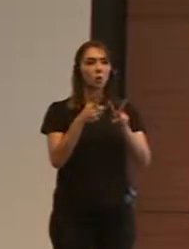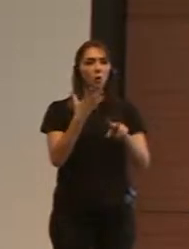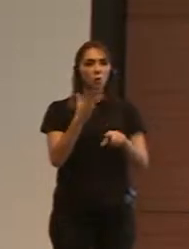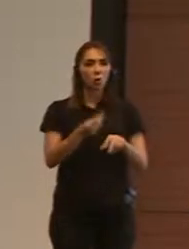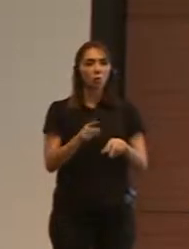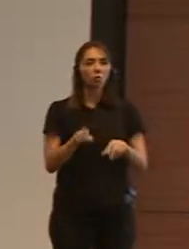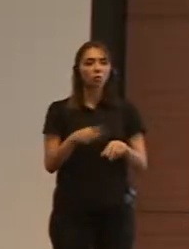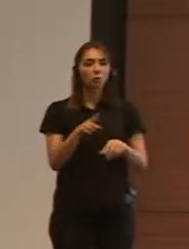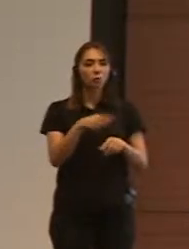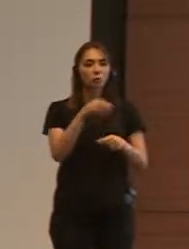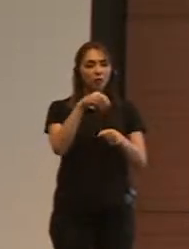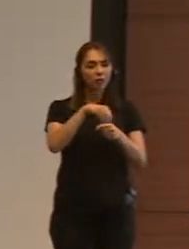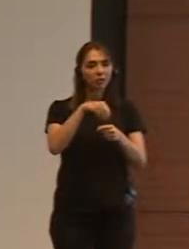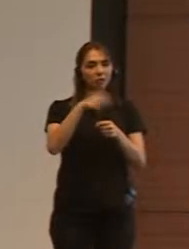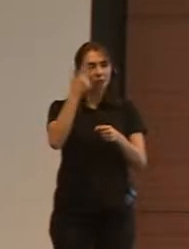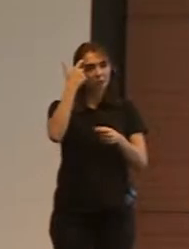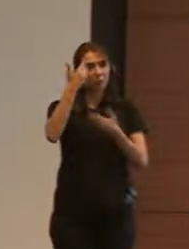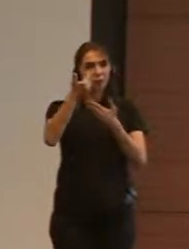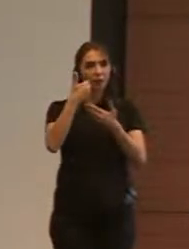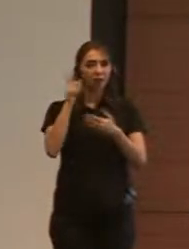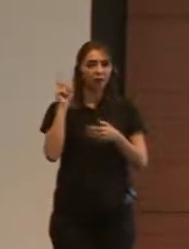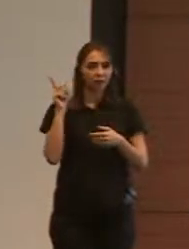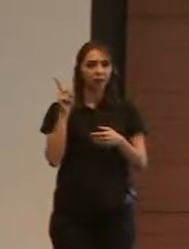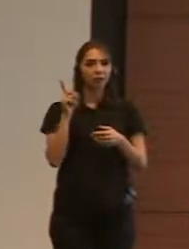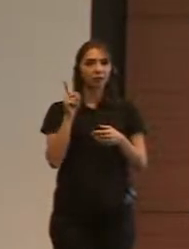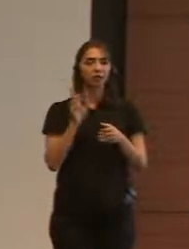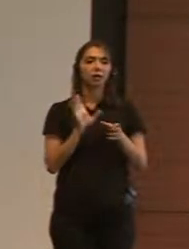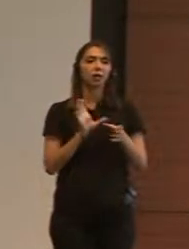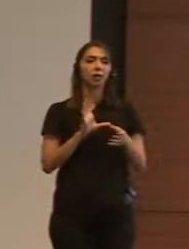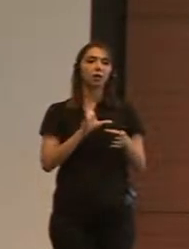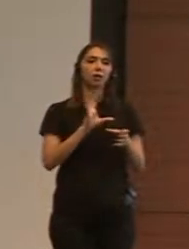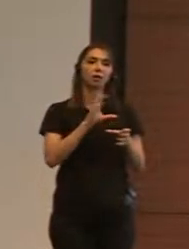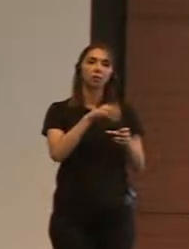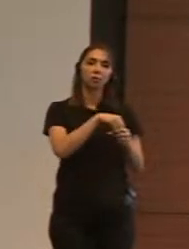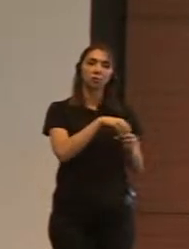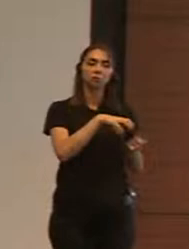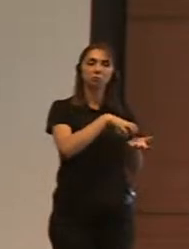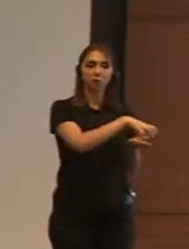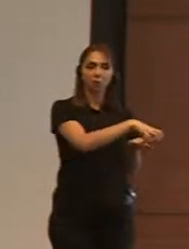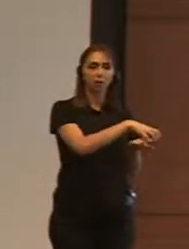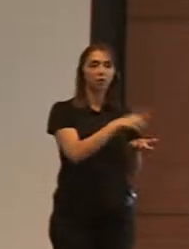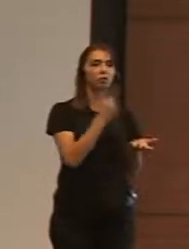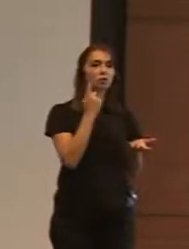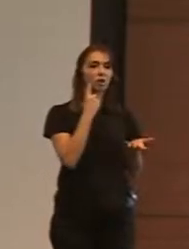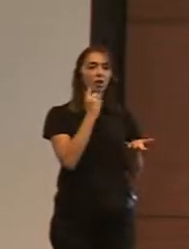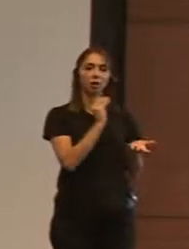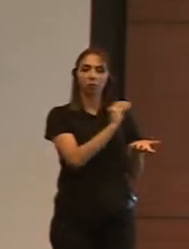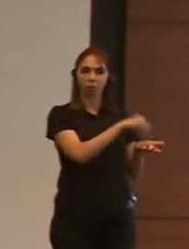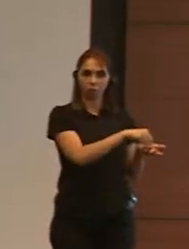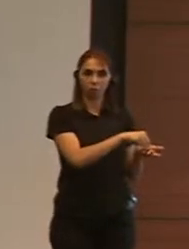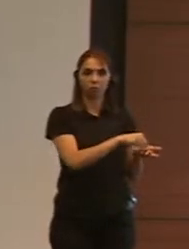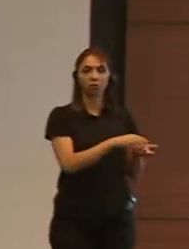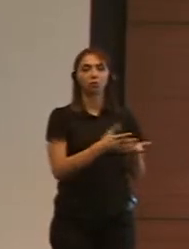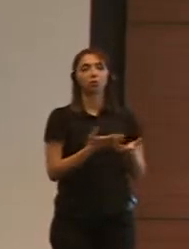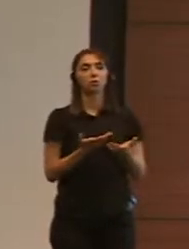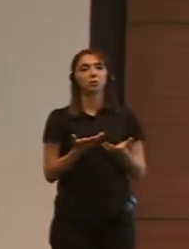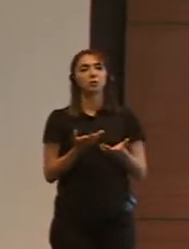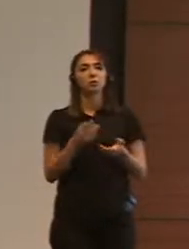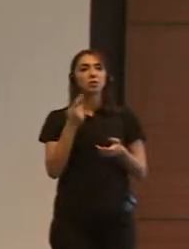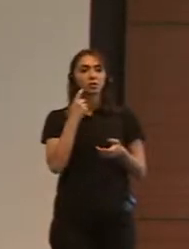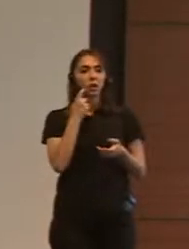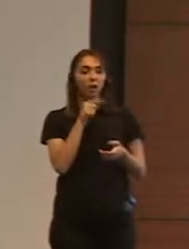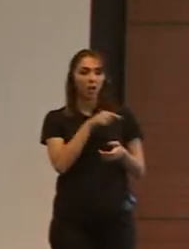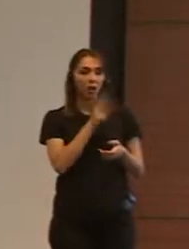neurons the worms with 383 neurons this time they put glucose in one